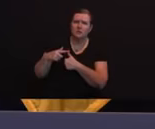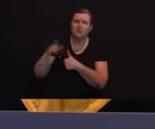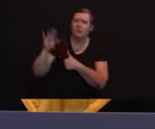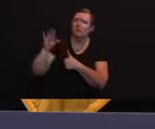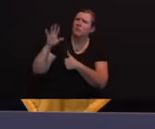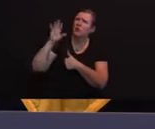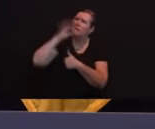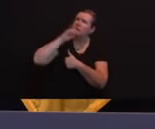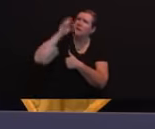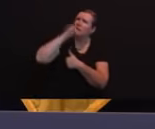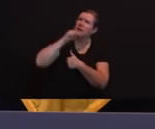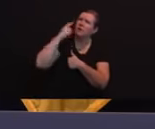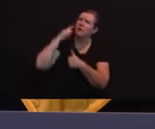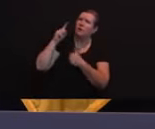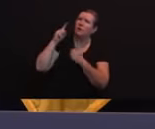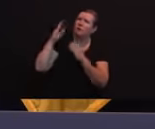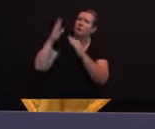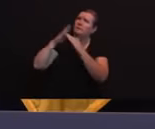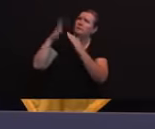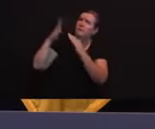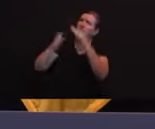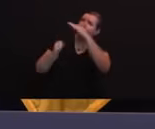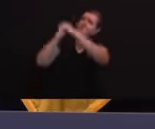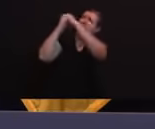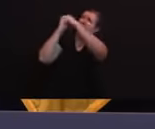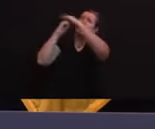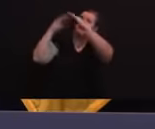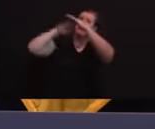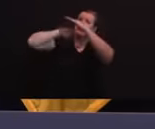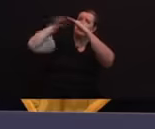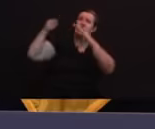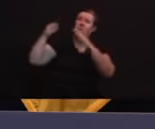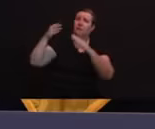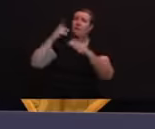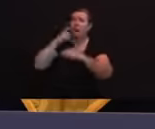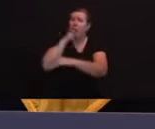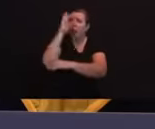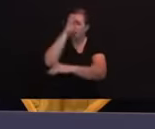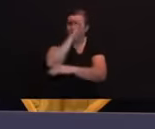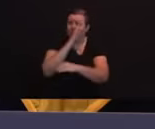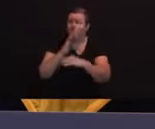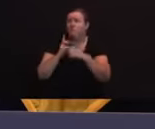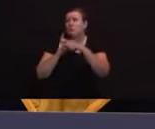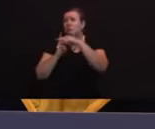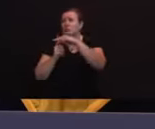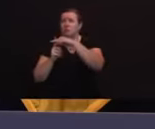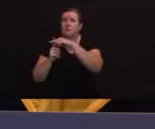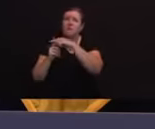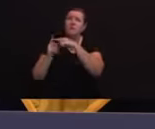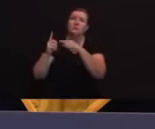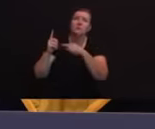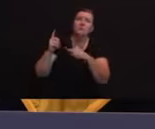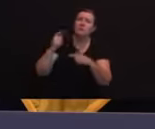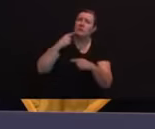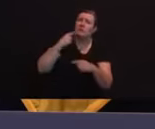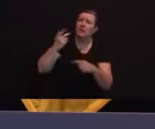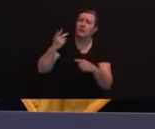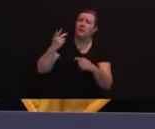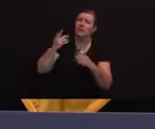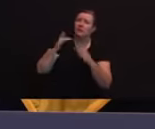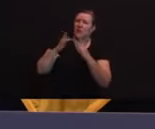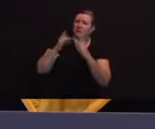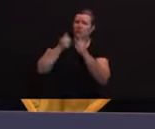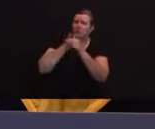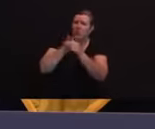when? What kind of, quote, drastic action would you take if people don't cooperate with contact tracers? Do